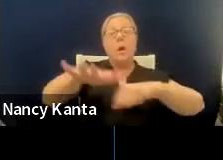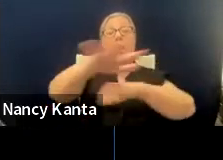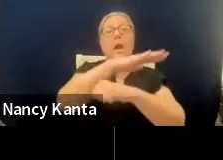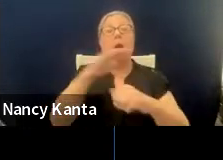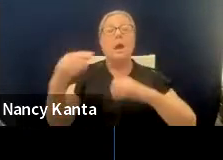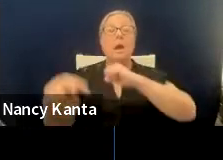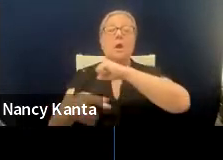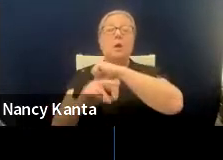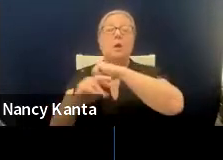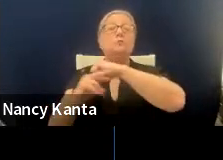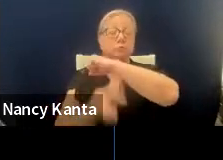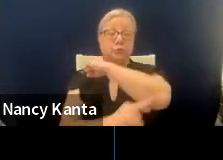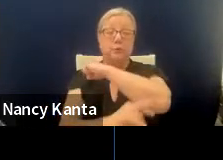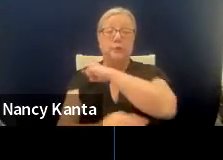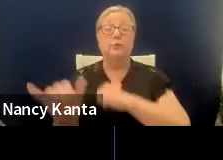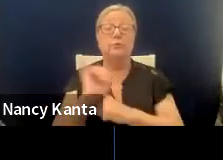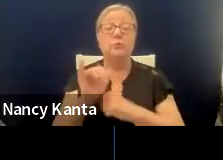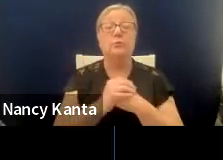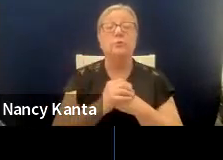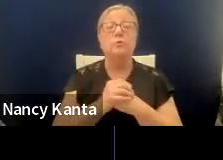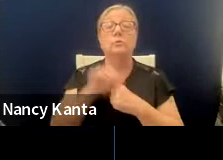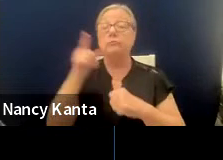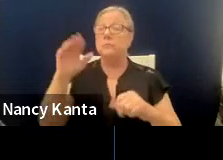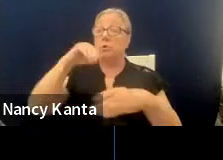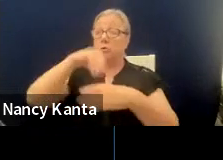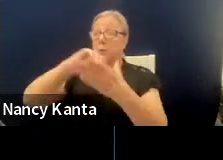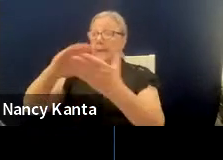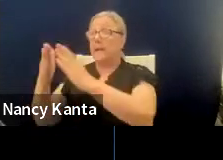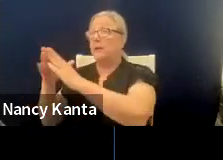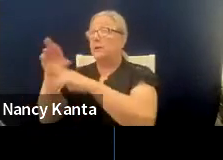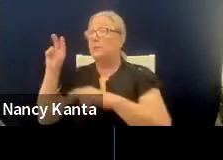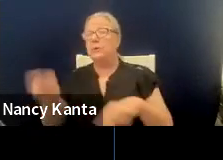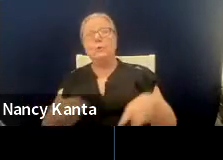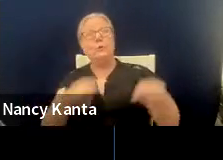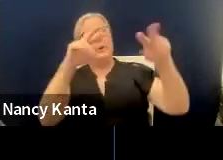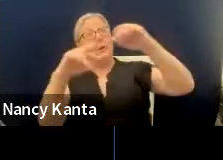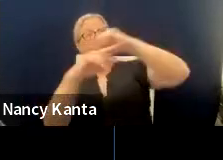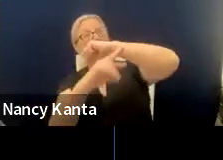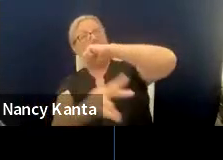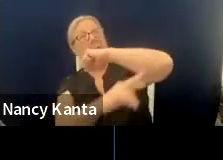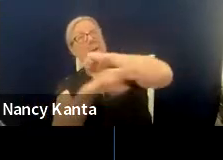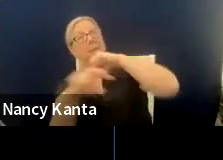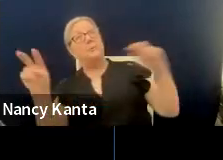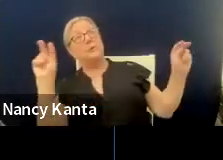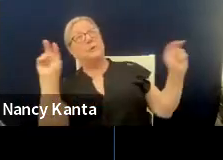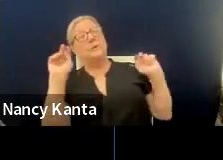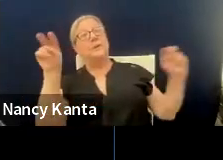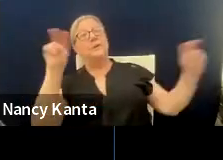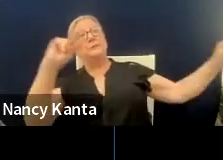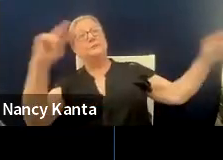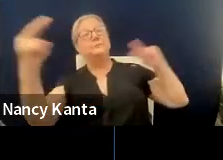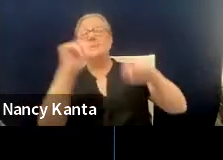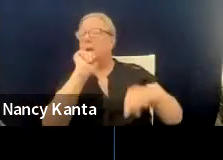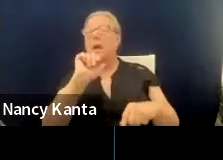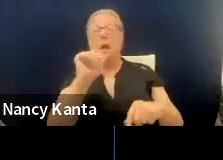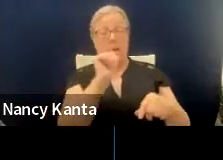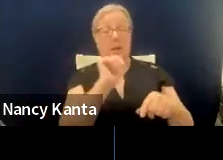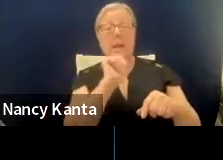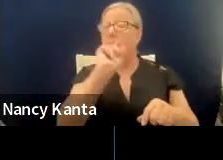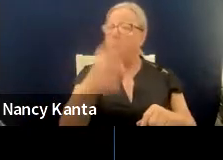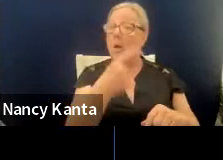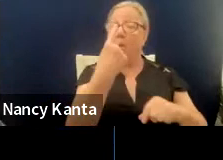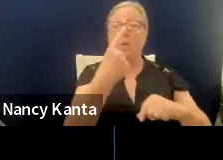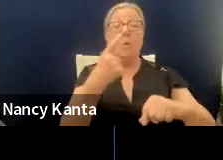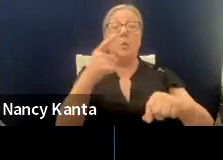the community, looking at it in the distance. And this affects the whole program and not only the main river crossing